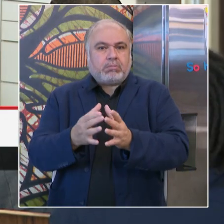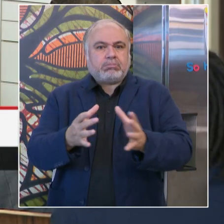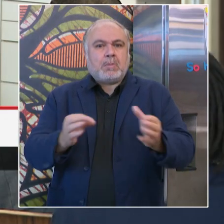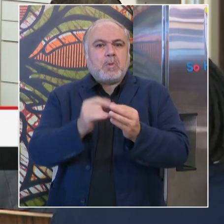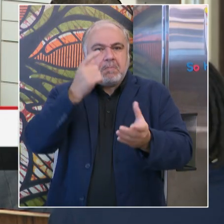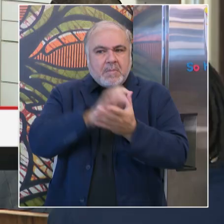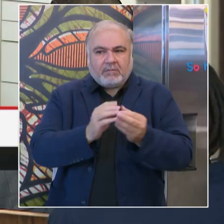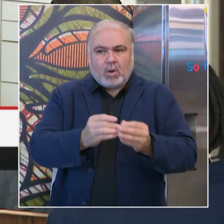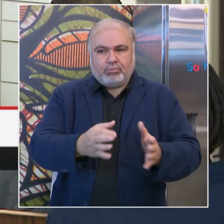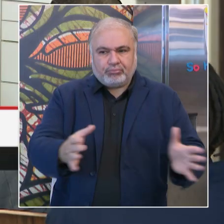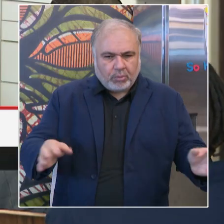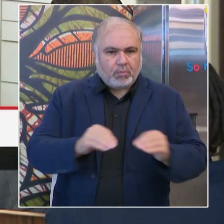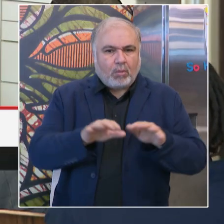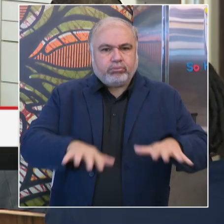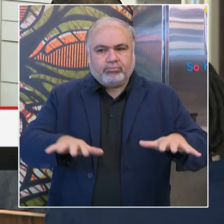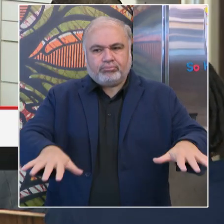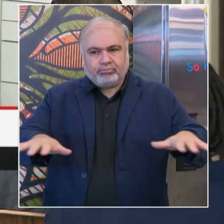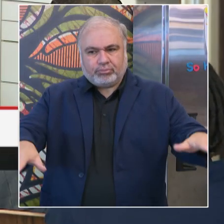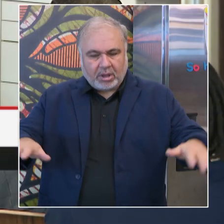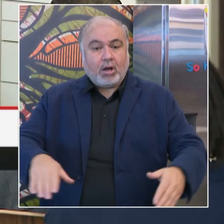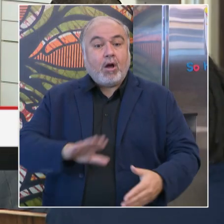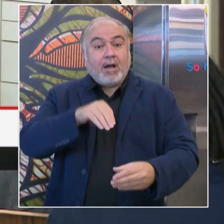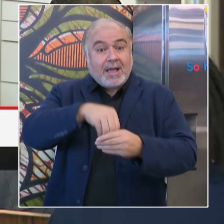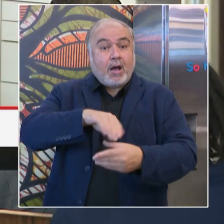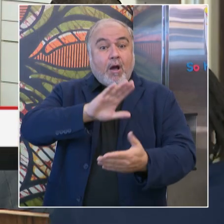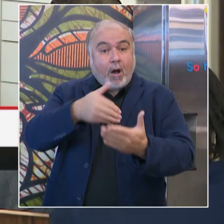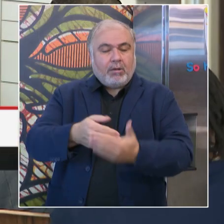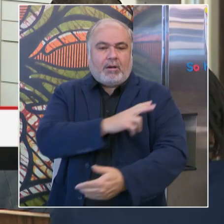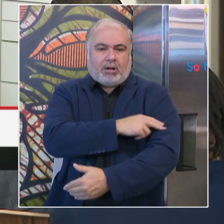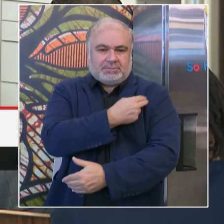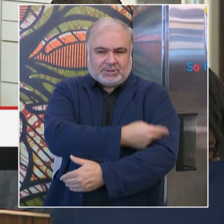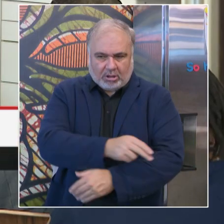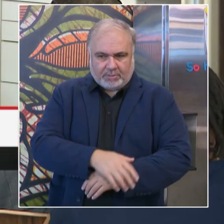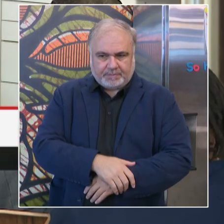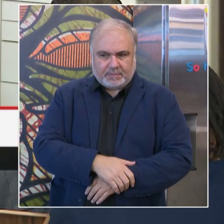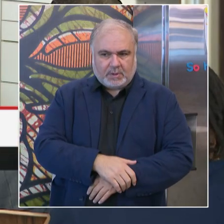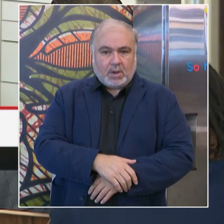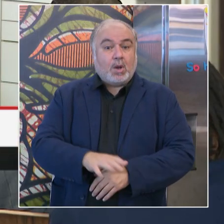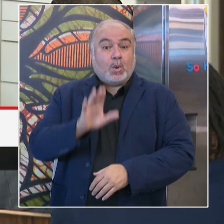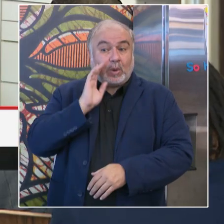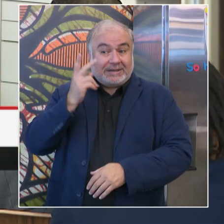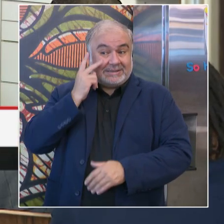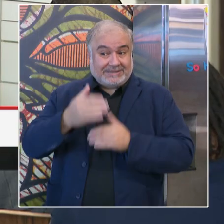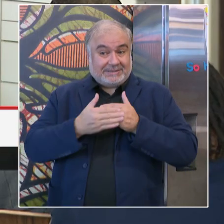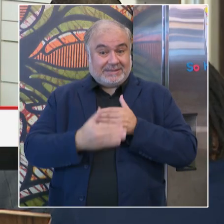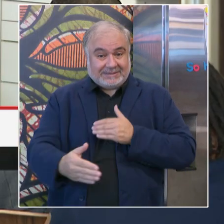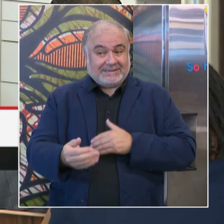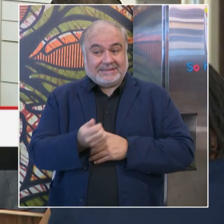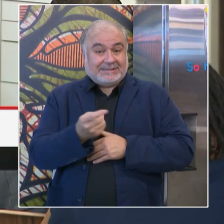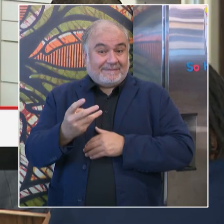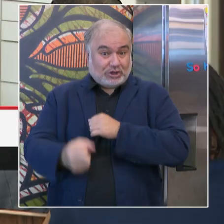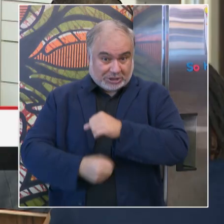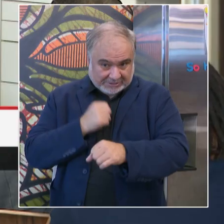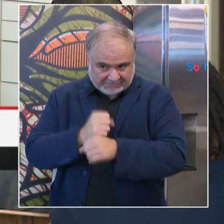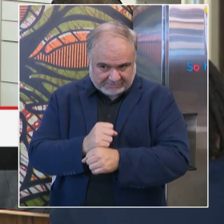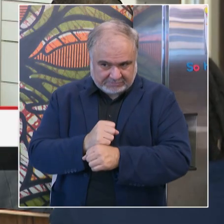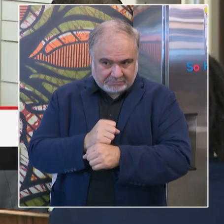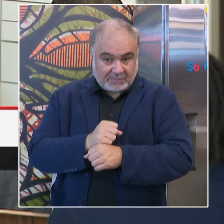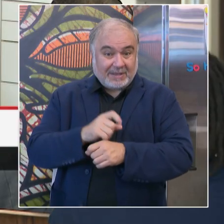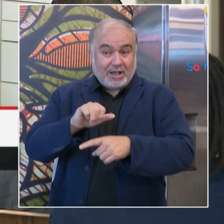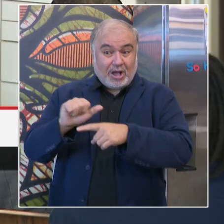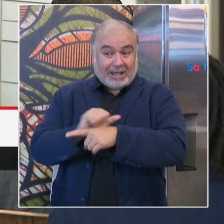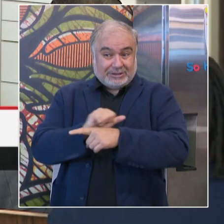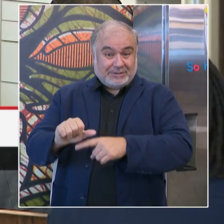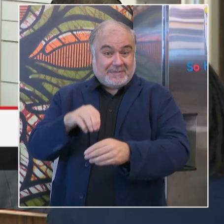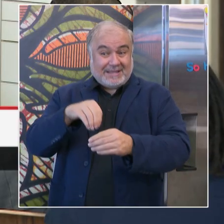this work. And so over the next several years, we'll see additional apprenticeships both in clinical and non-clinical positions. The